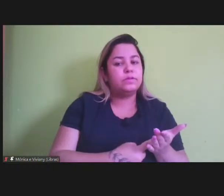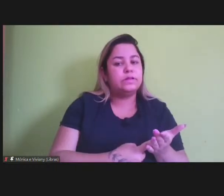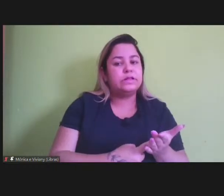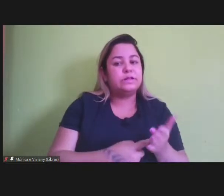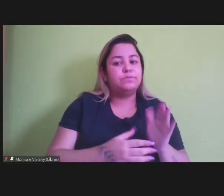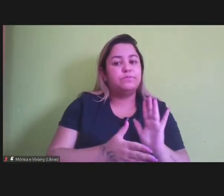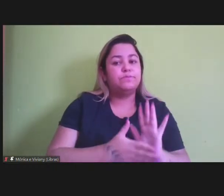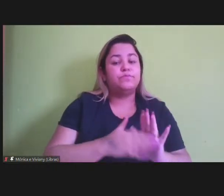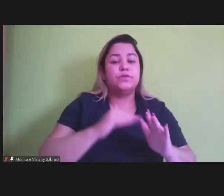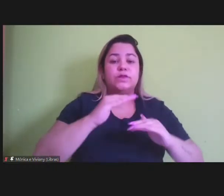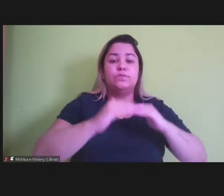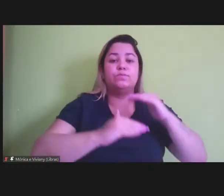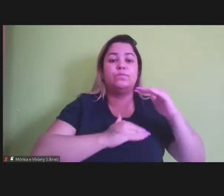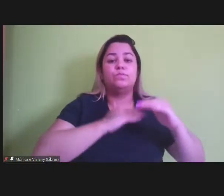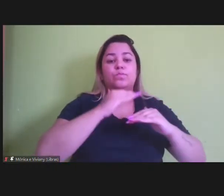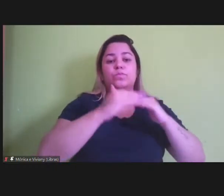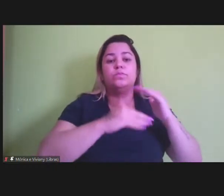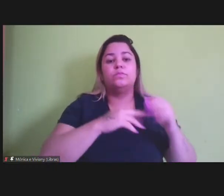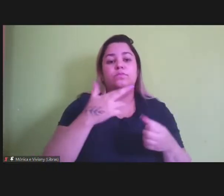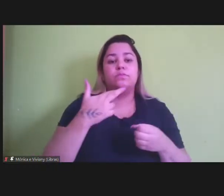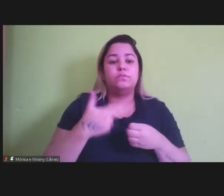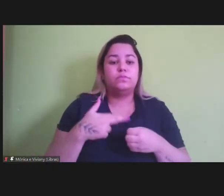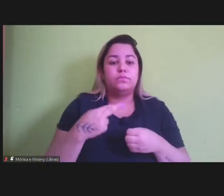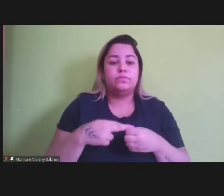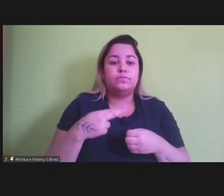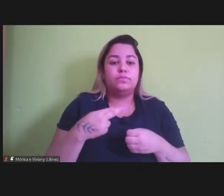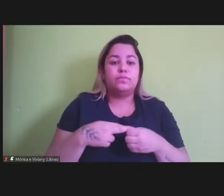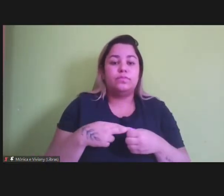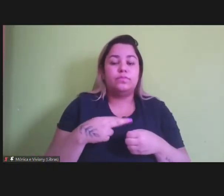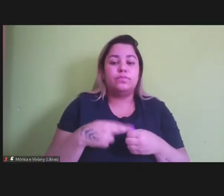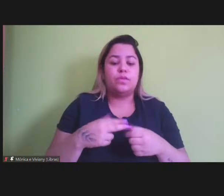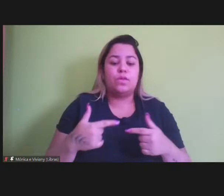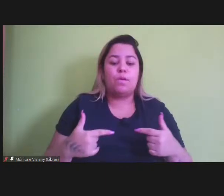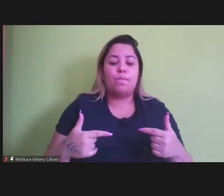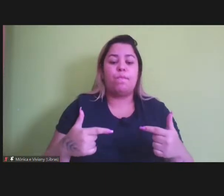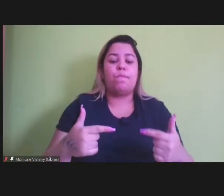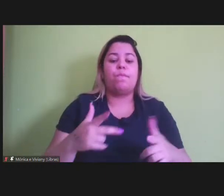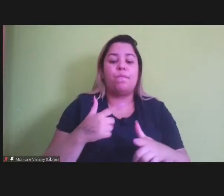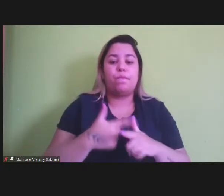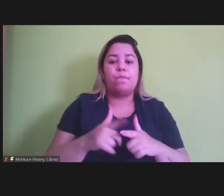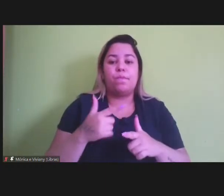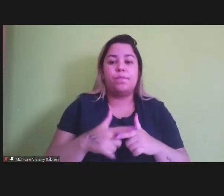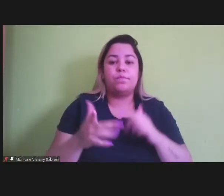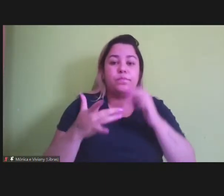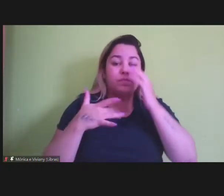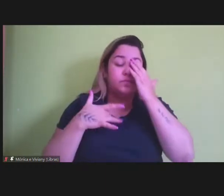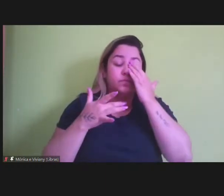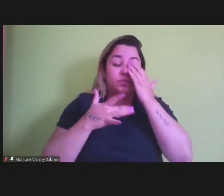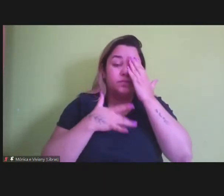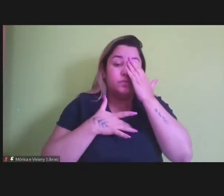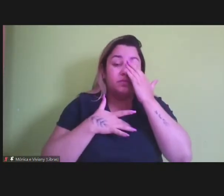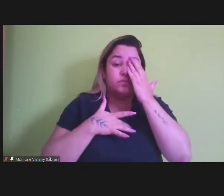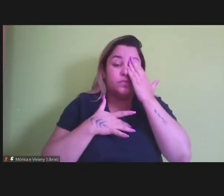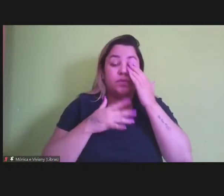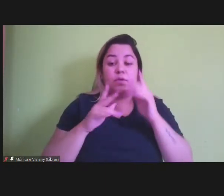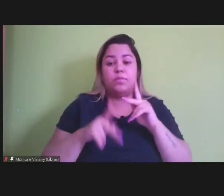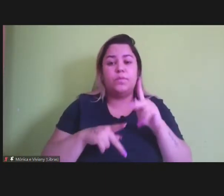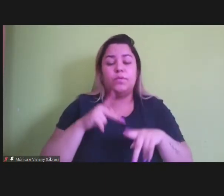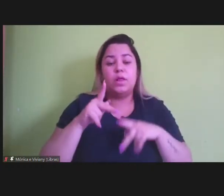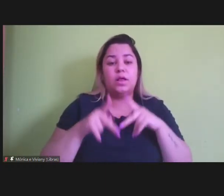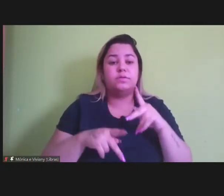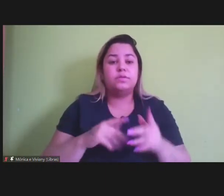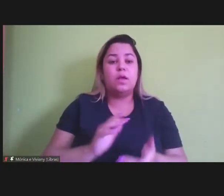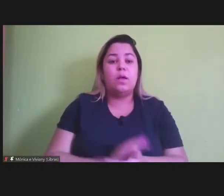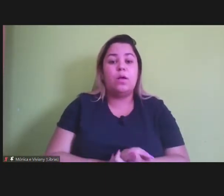with the promotion of the development, regional development, through facing the concerns from the population,